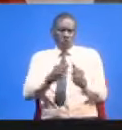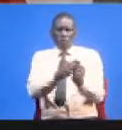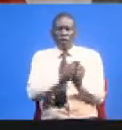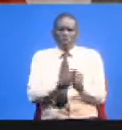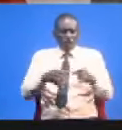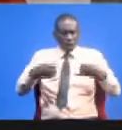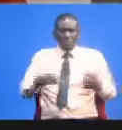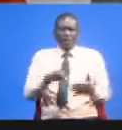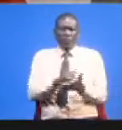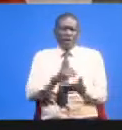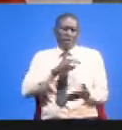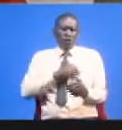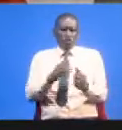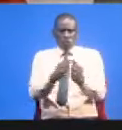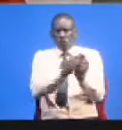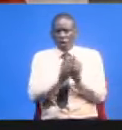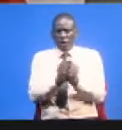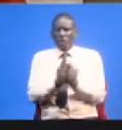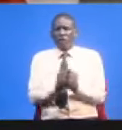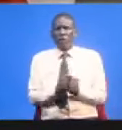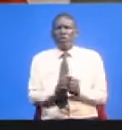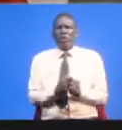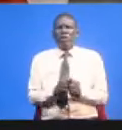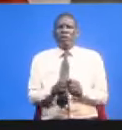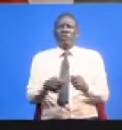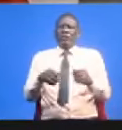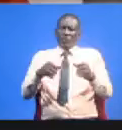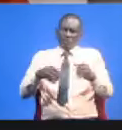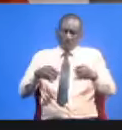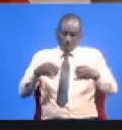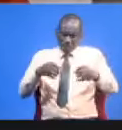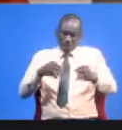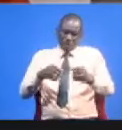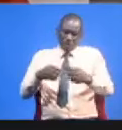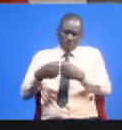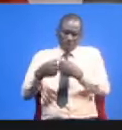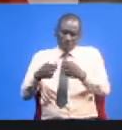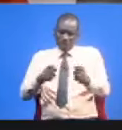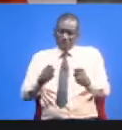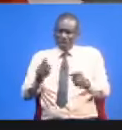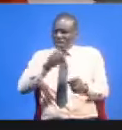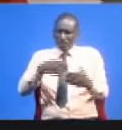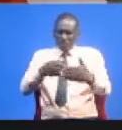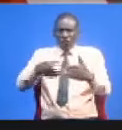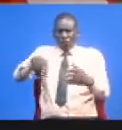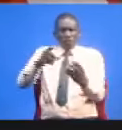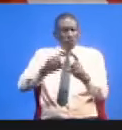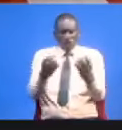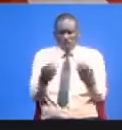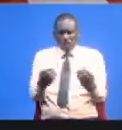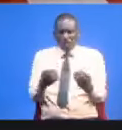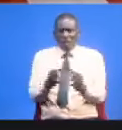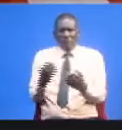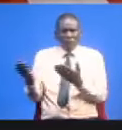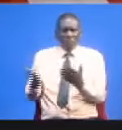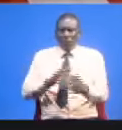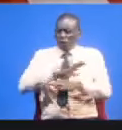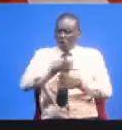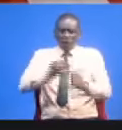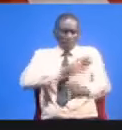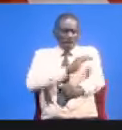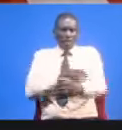that mission together. We're going to fulfill that mission. The task before us will not be easy, but I will bring every ounce